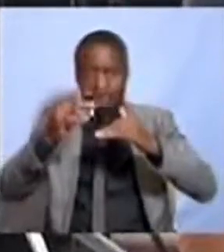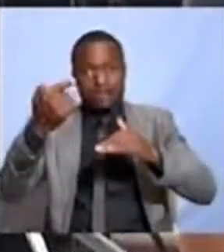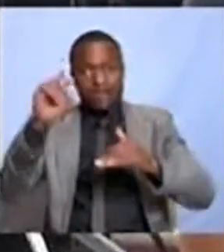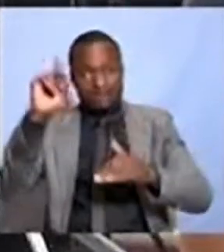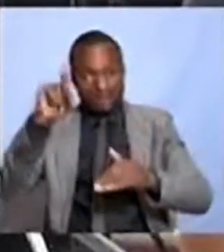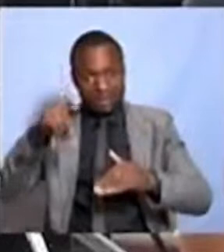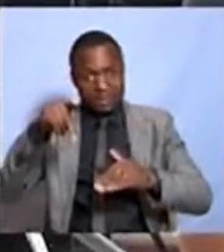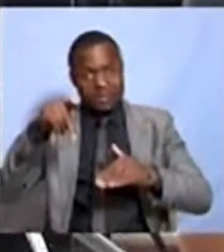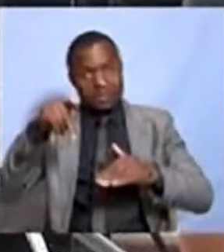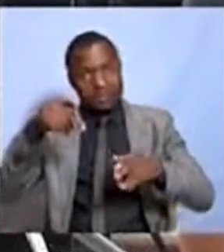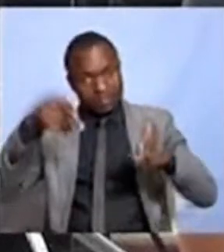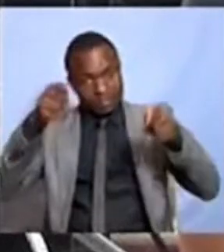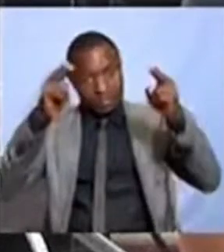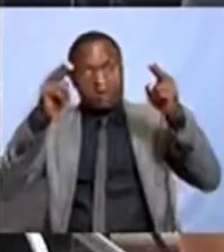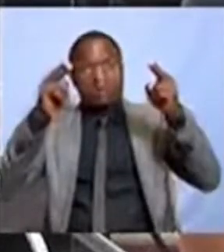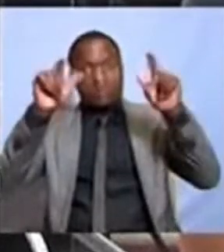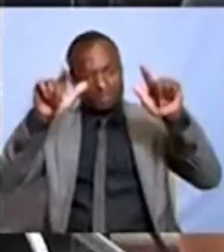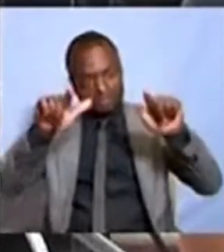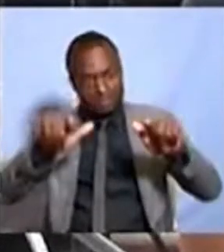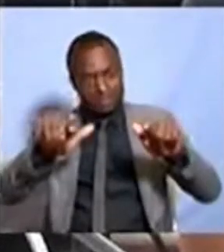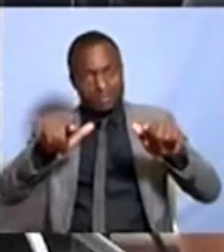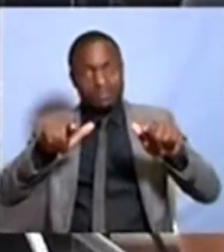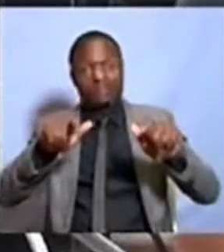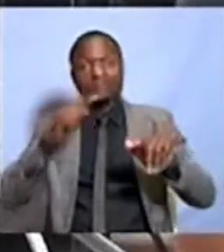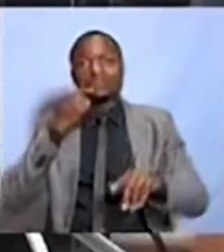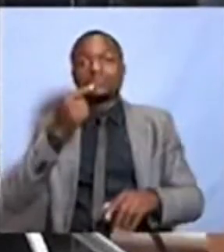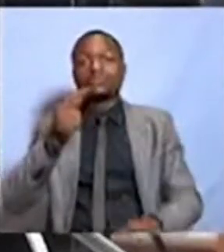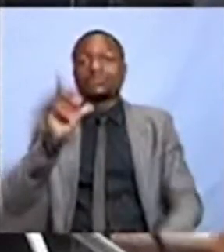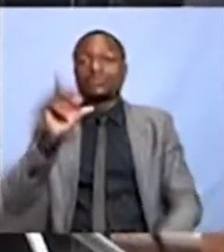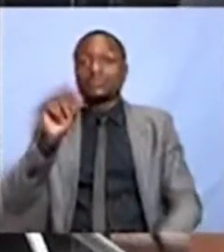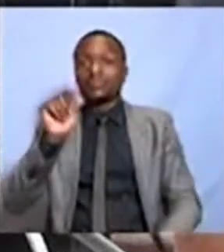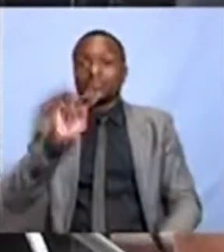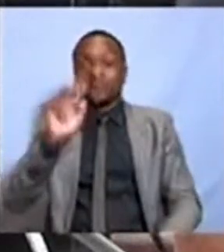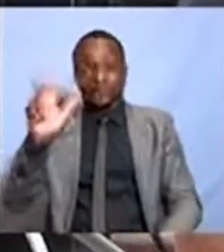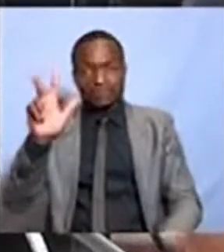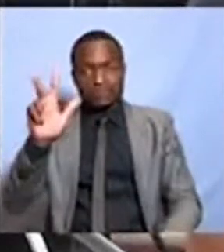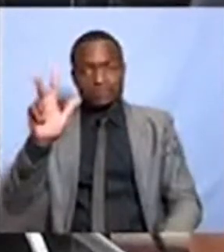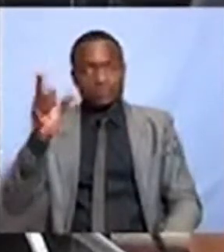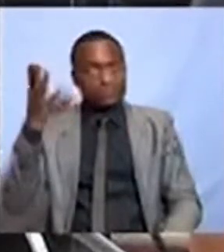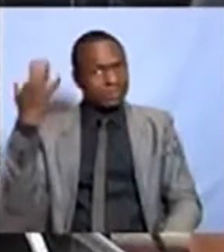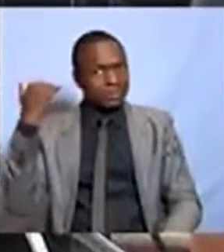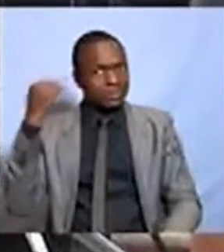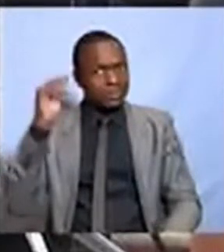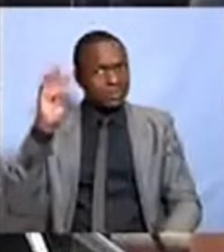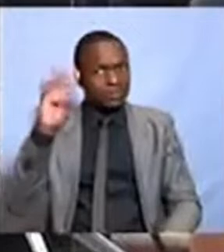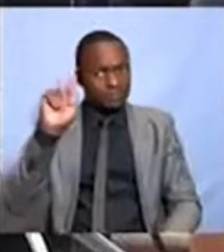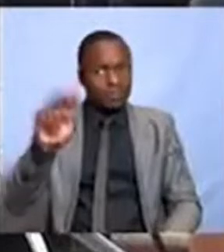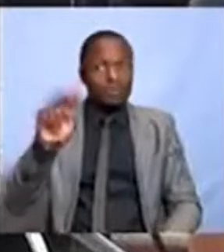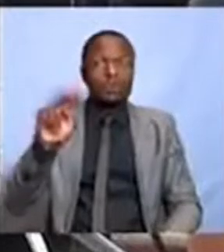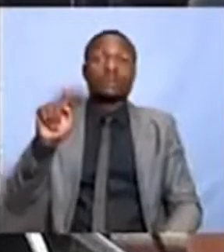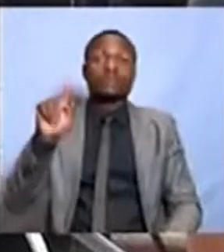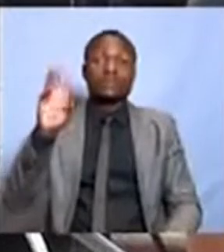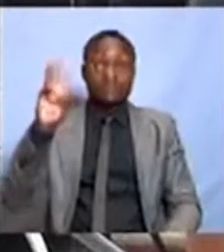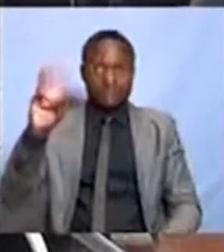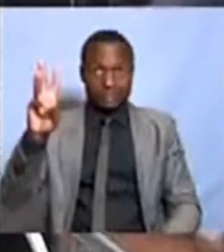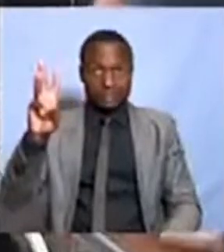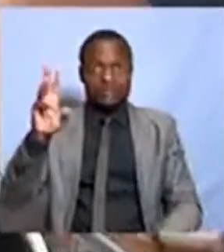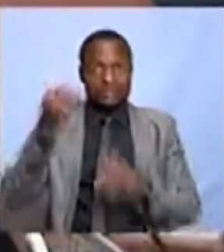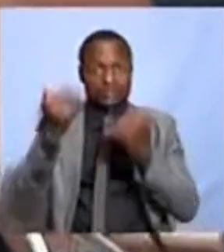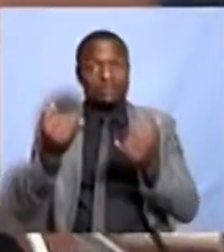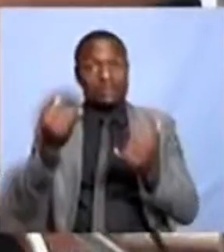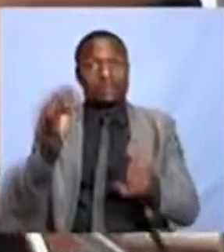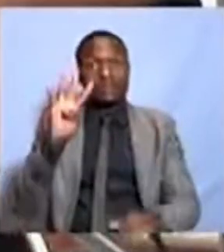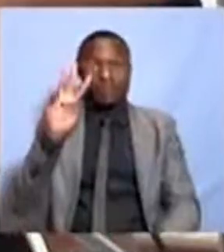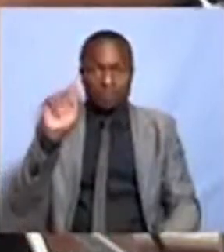the like, that's why we got that this year, from quarter 4 of last year, where it was 4.6, it moved down to 4.4, and it has only picked